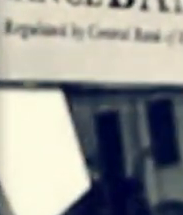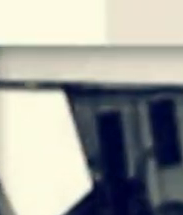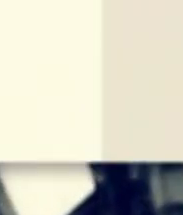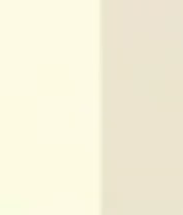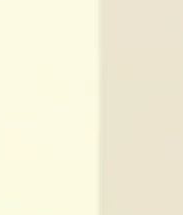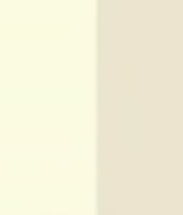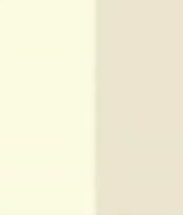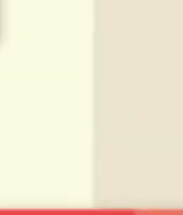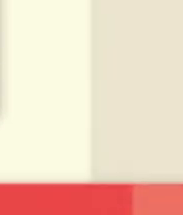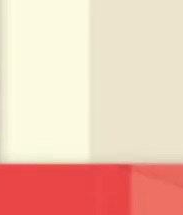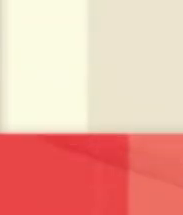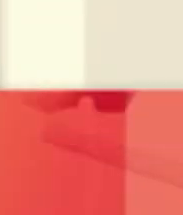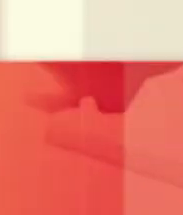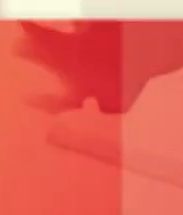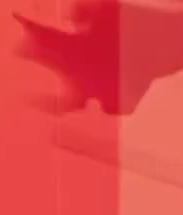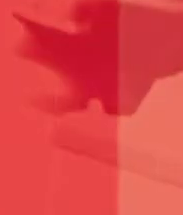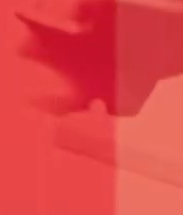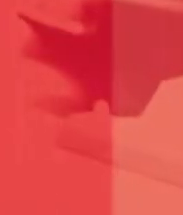foreign